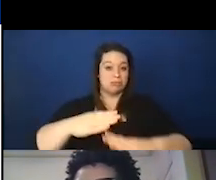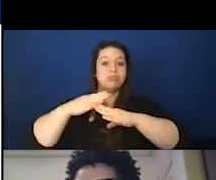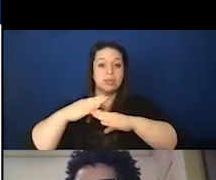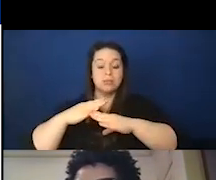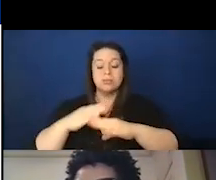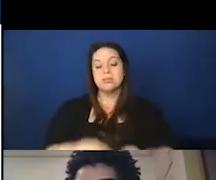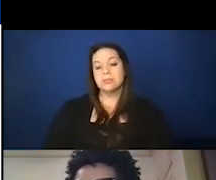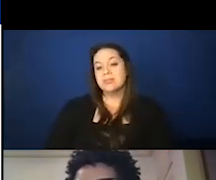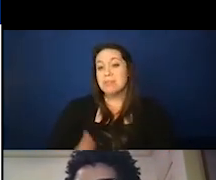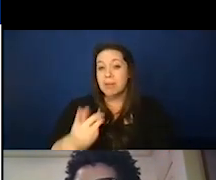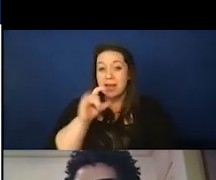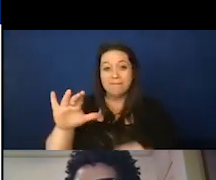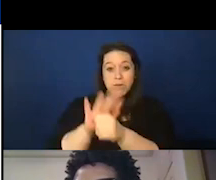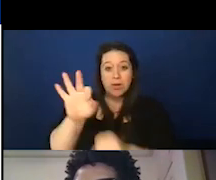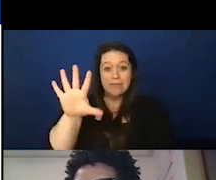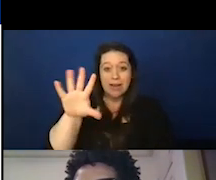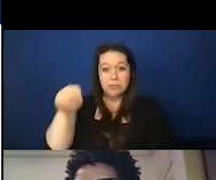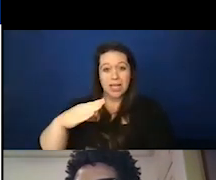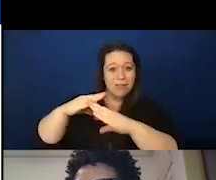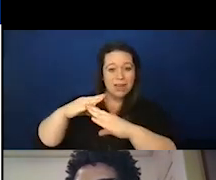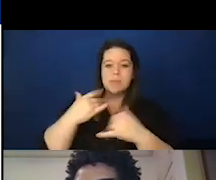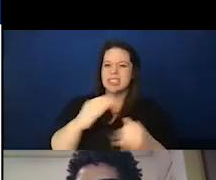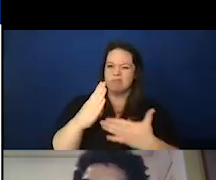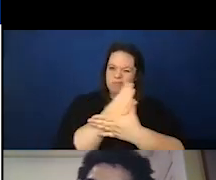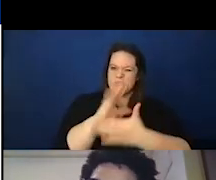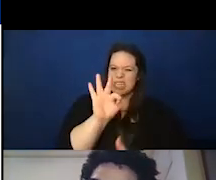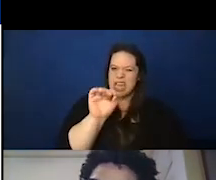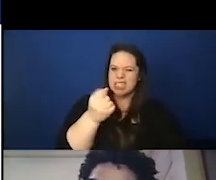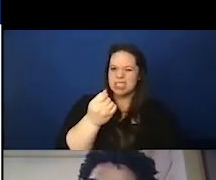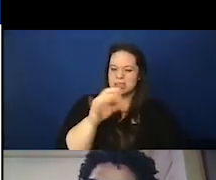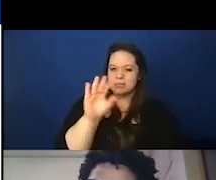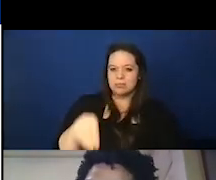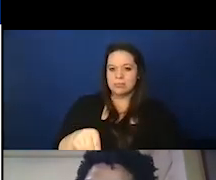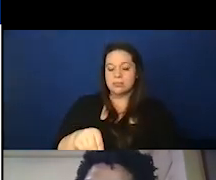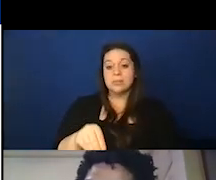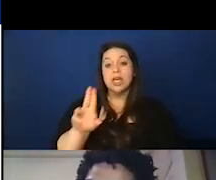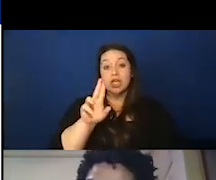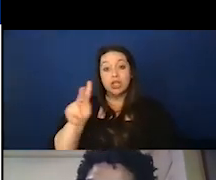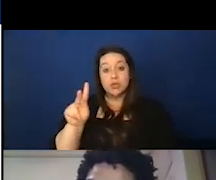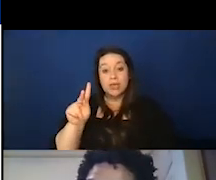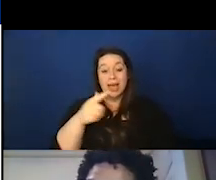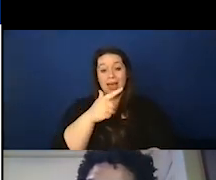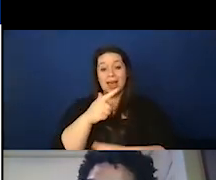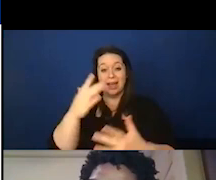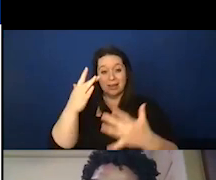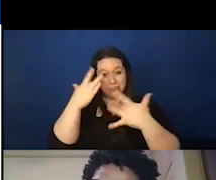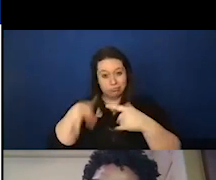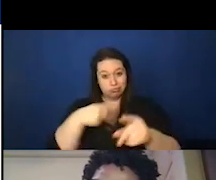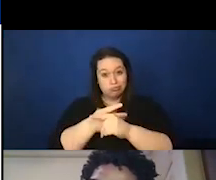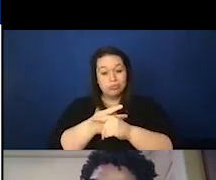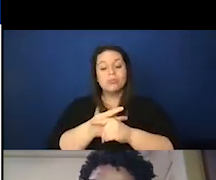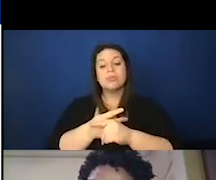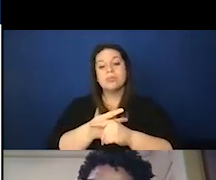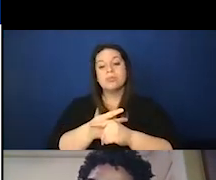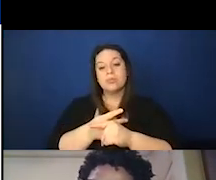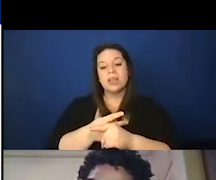the 90 range, because even the UK, it just adapted itself to be more contagious. An example is, if you're